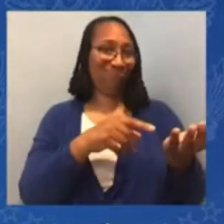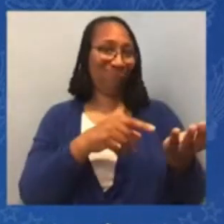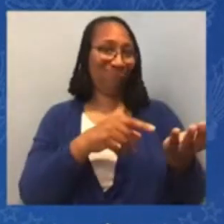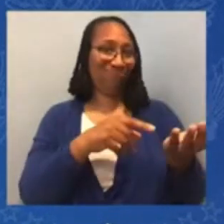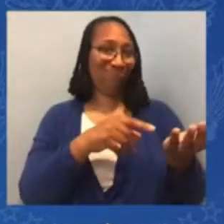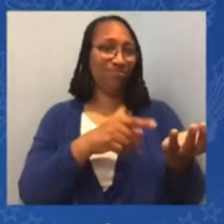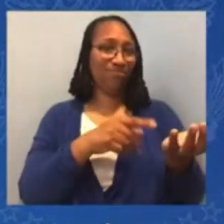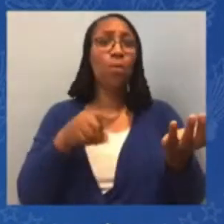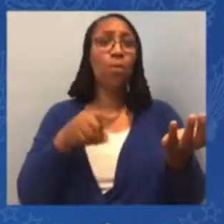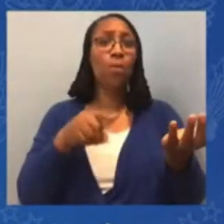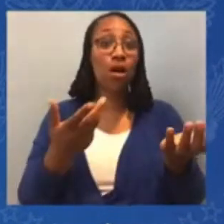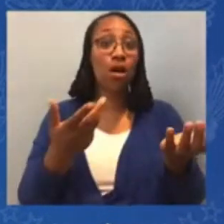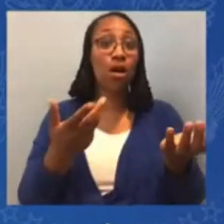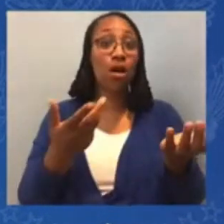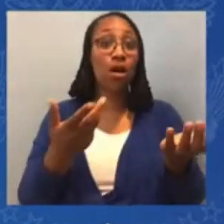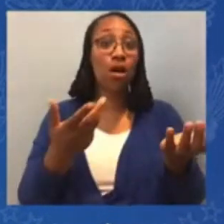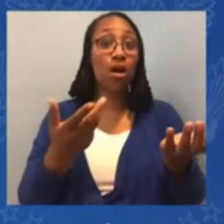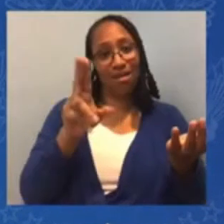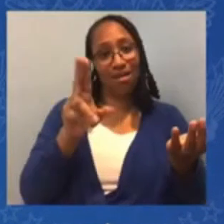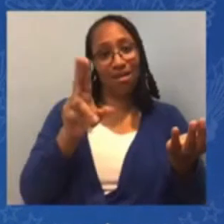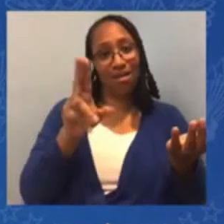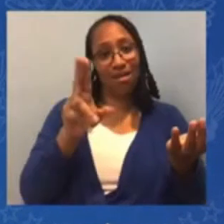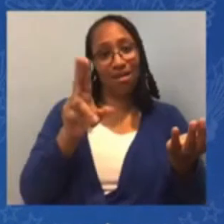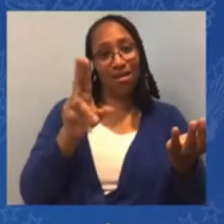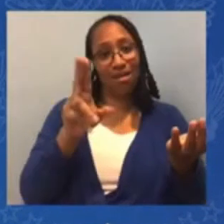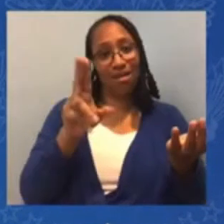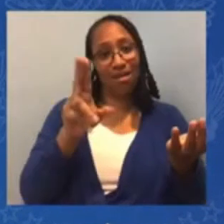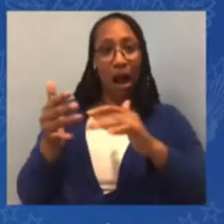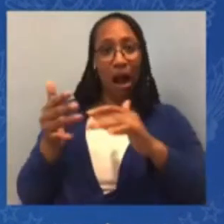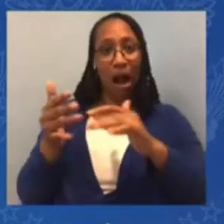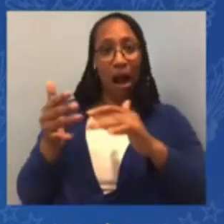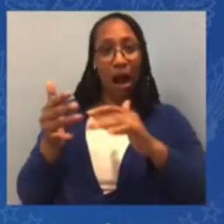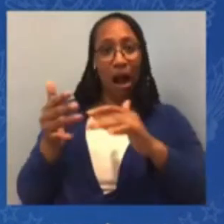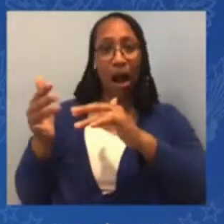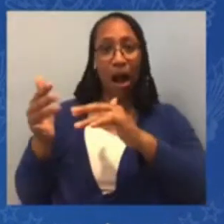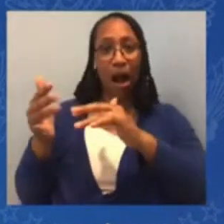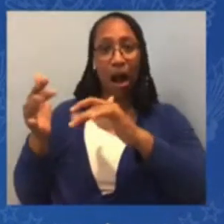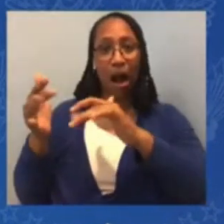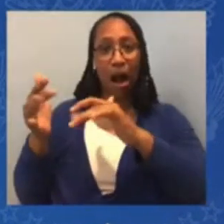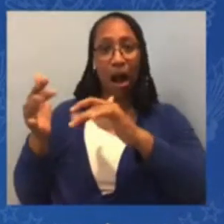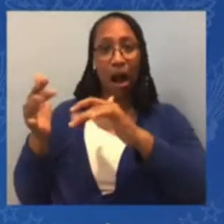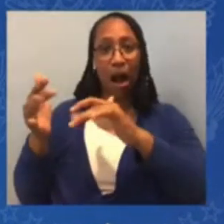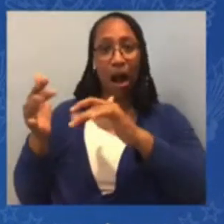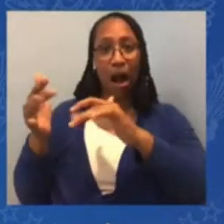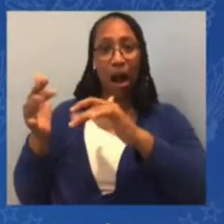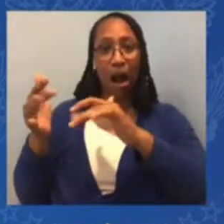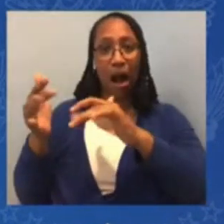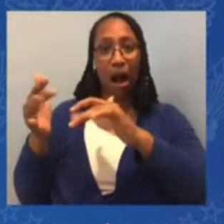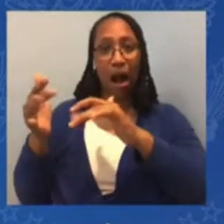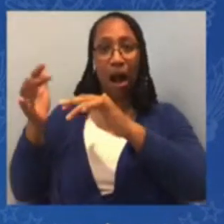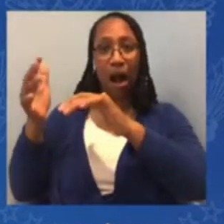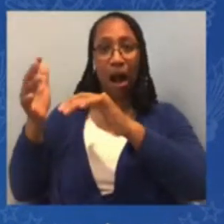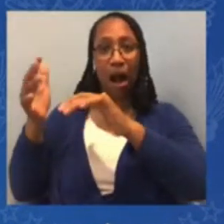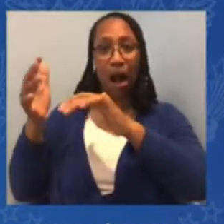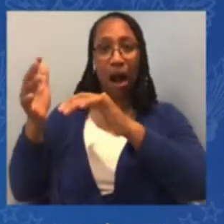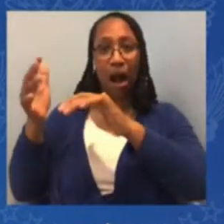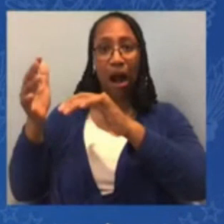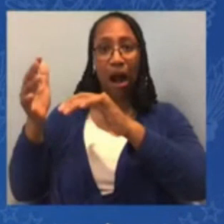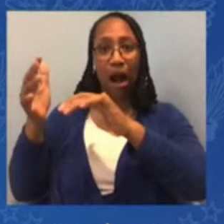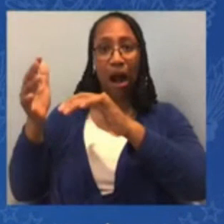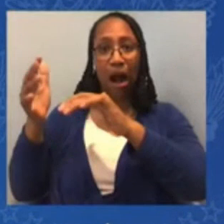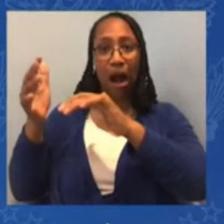More than car accidents, more than cancer. Let me say that again. We can't let